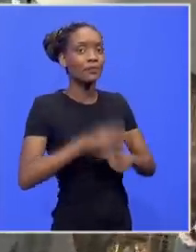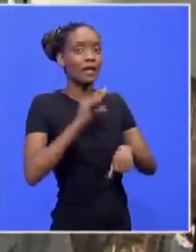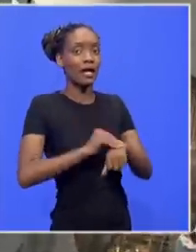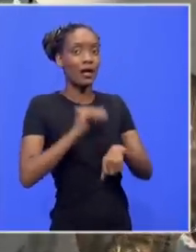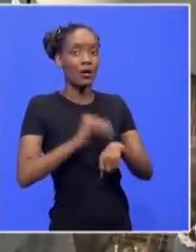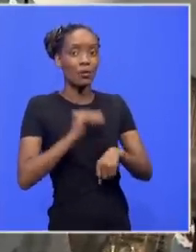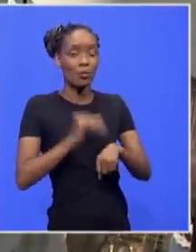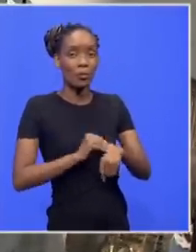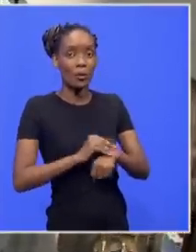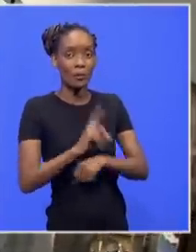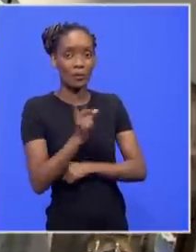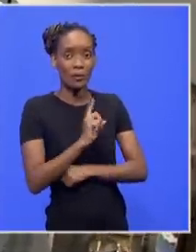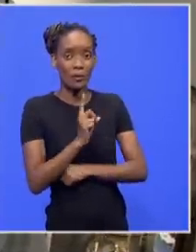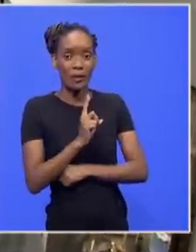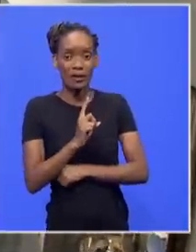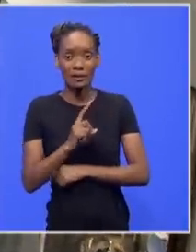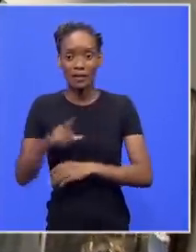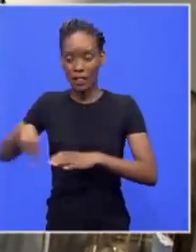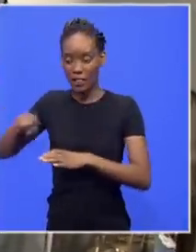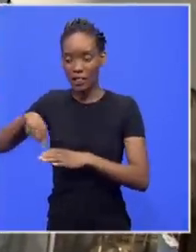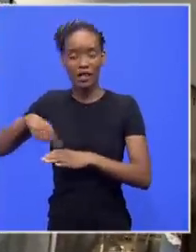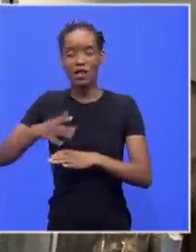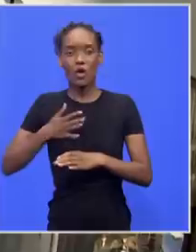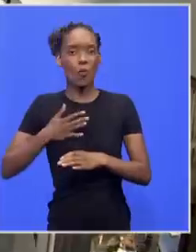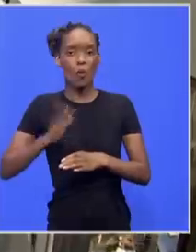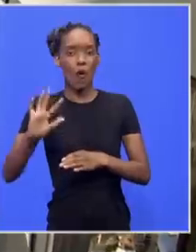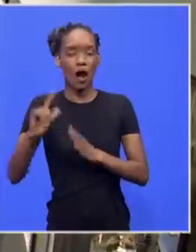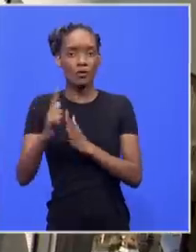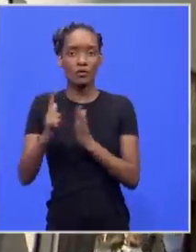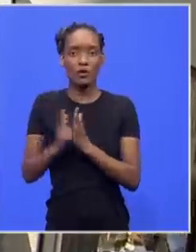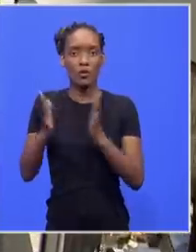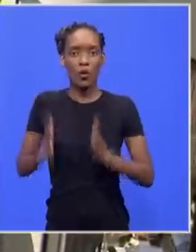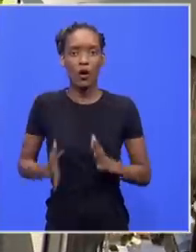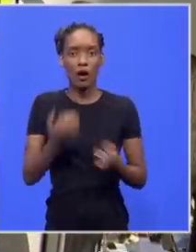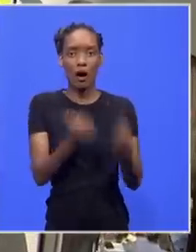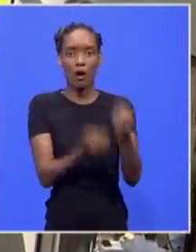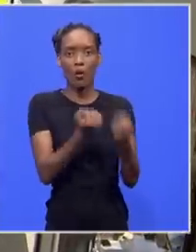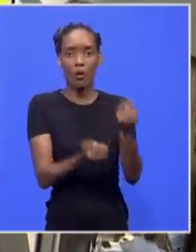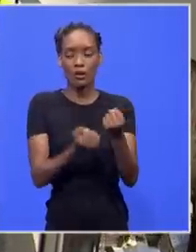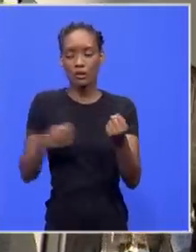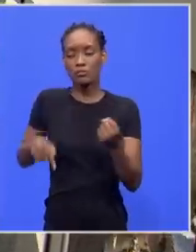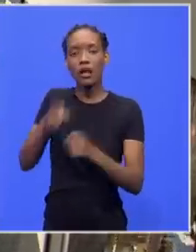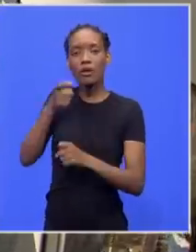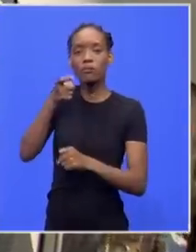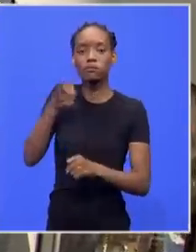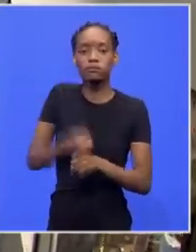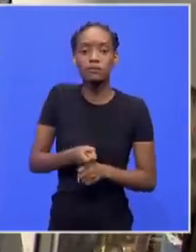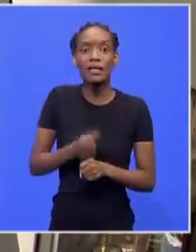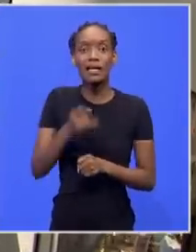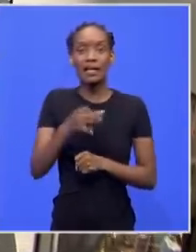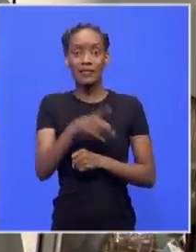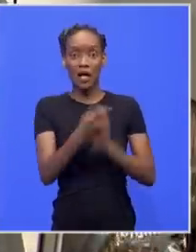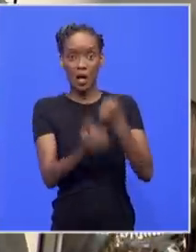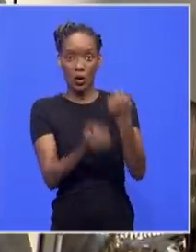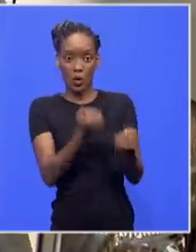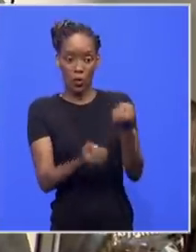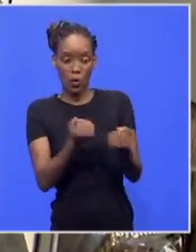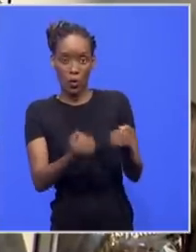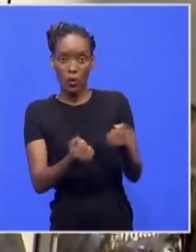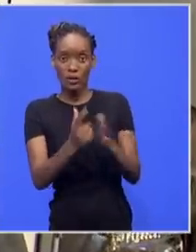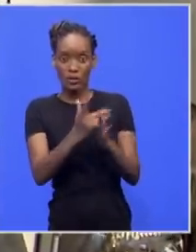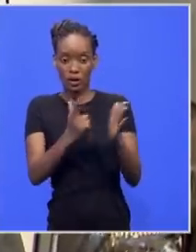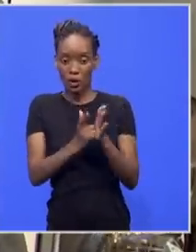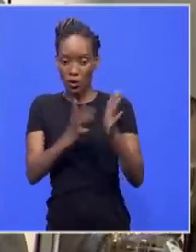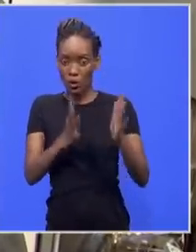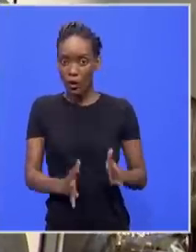didn't want to be represented in court. And I think if they wanted to be represented, if they had representation in court, it would have maybe looked a bit